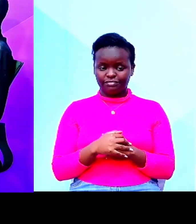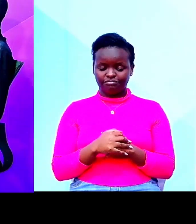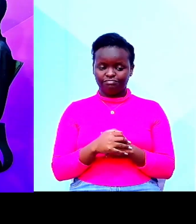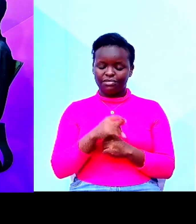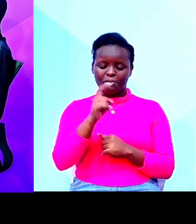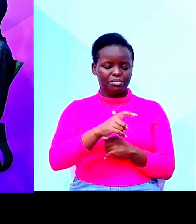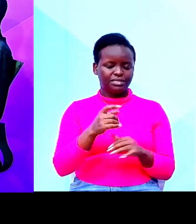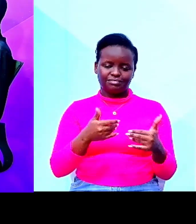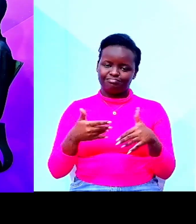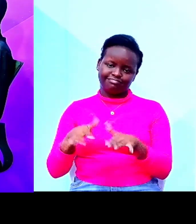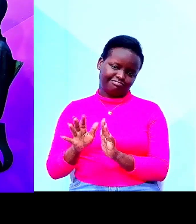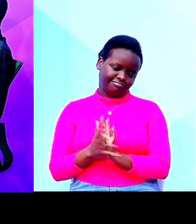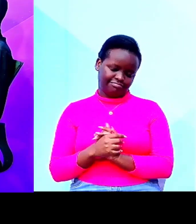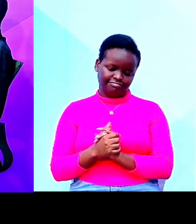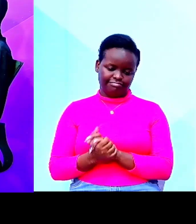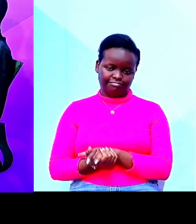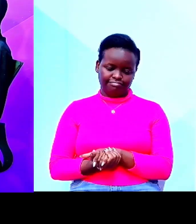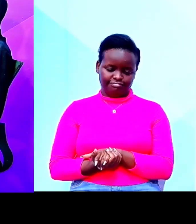leave.